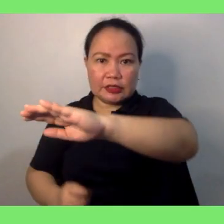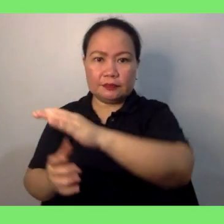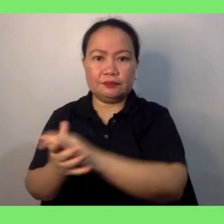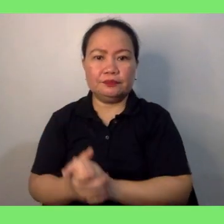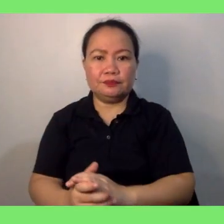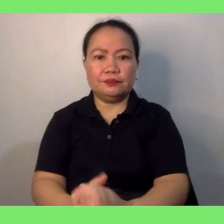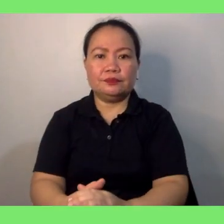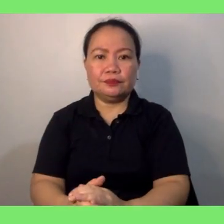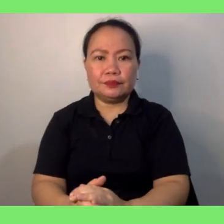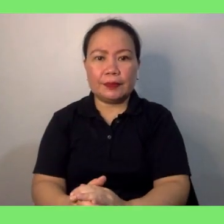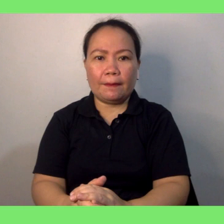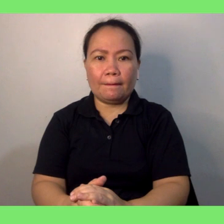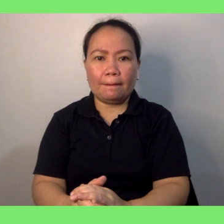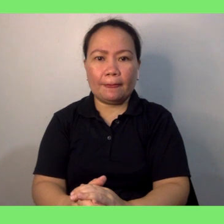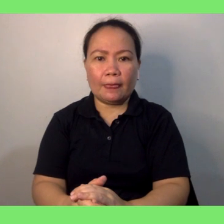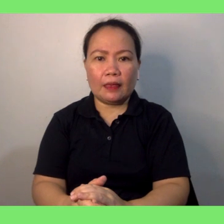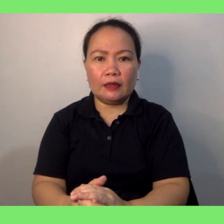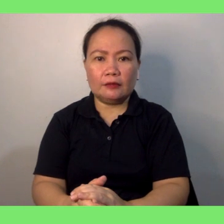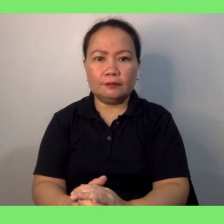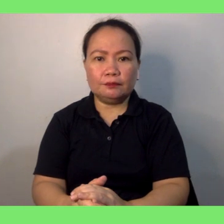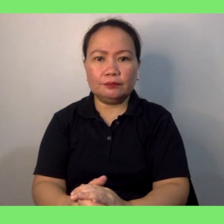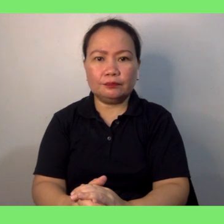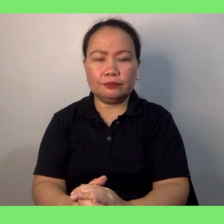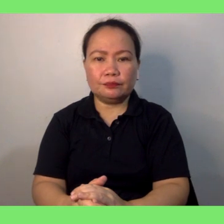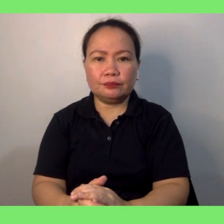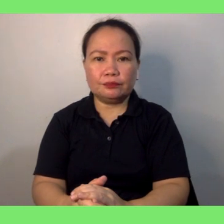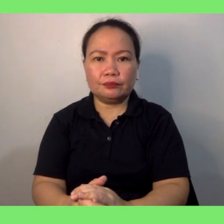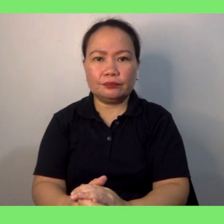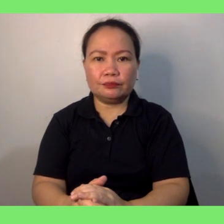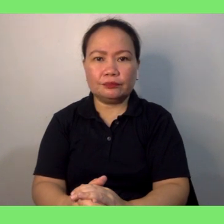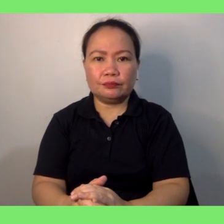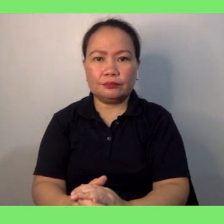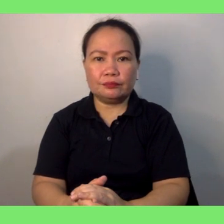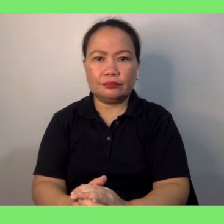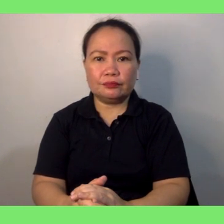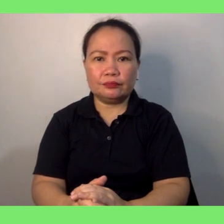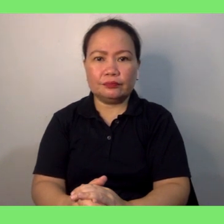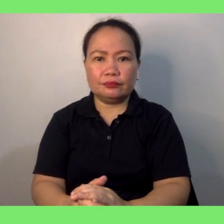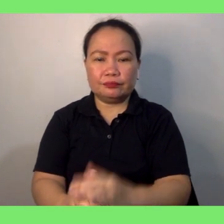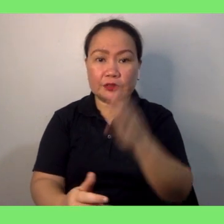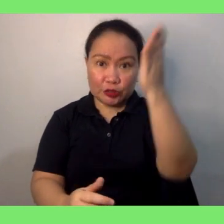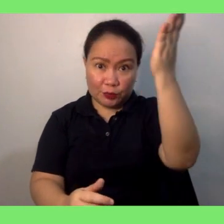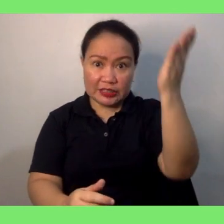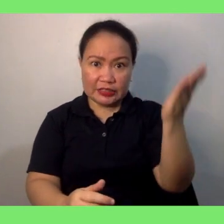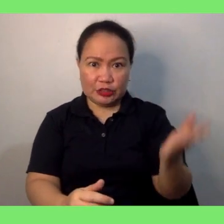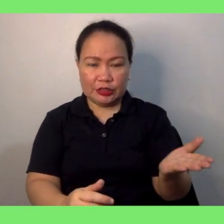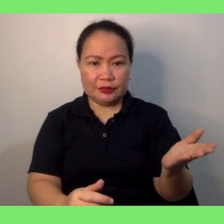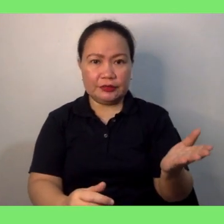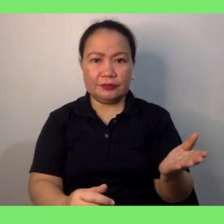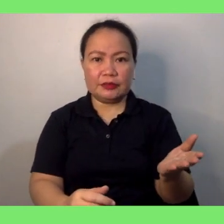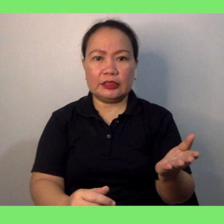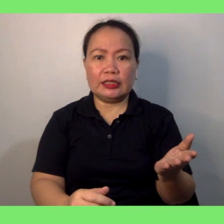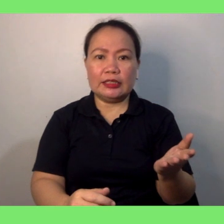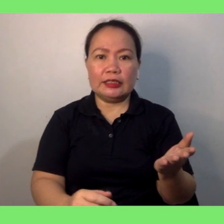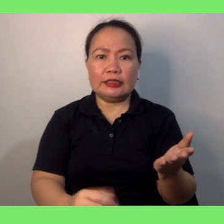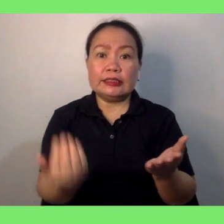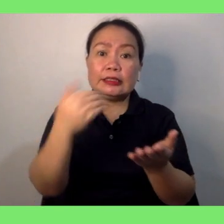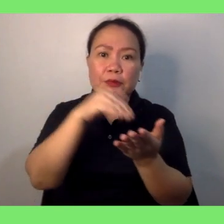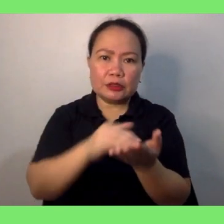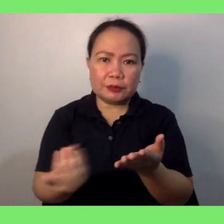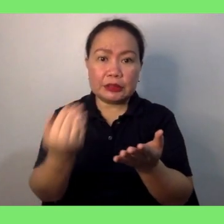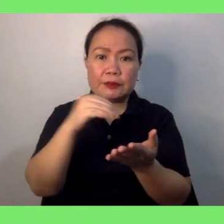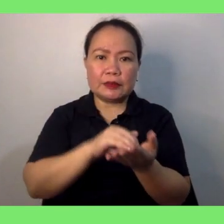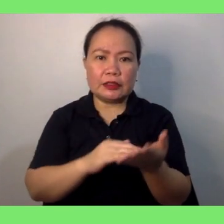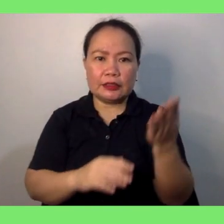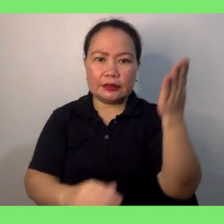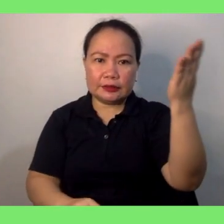kapag ang kinat ng transversal ay parallel lines, automatic yung interior angles at exterior angles